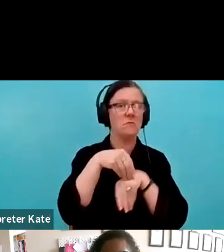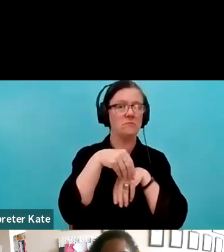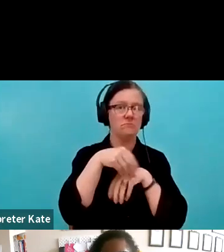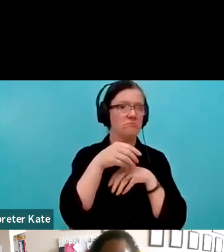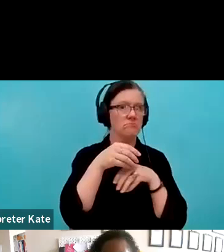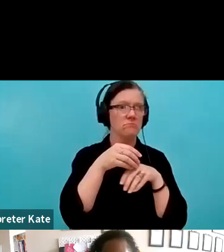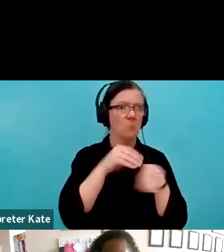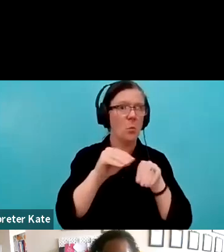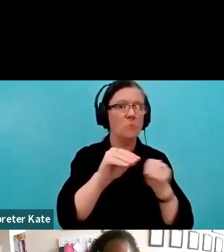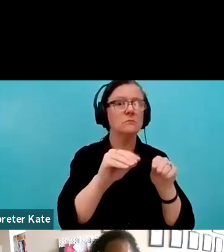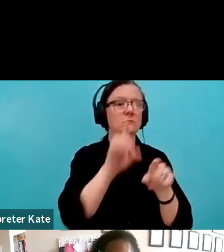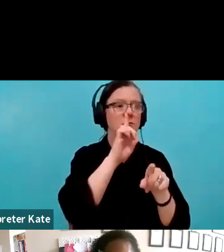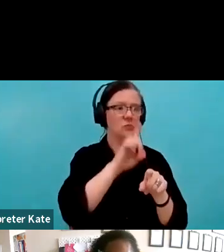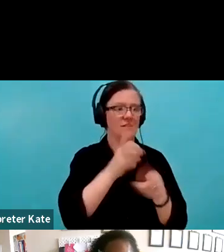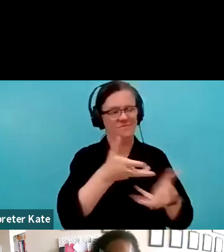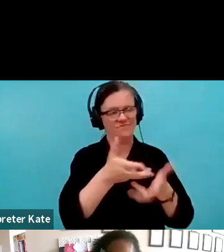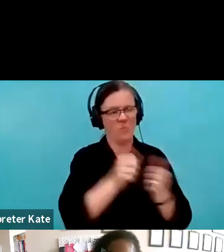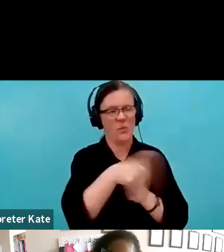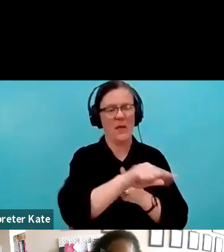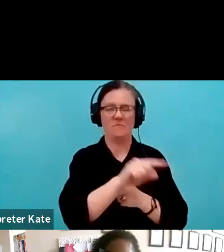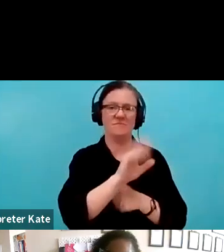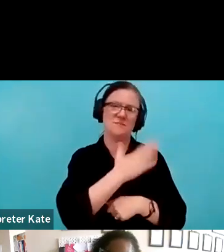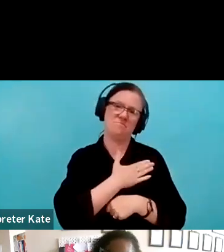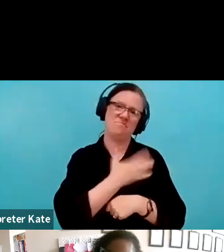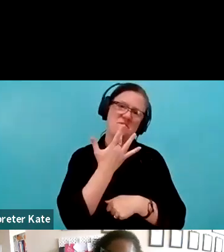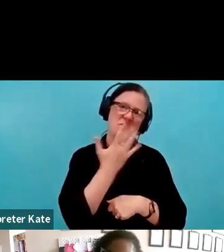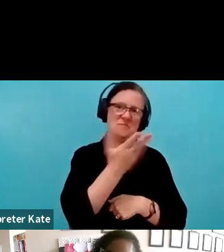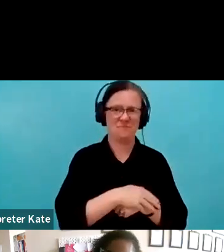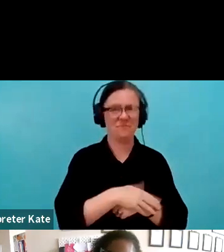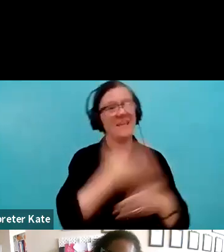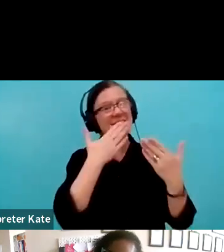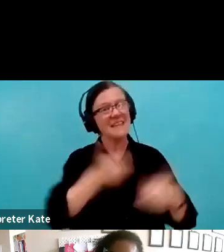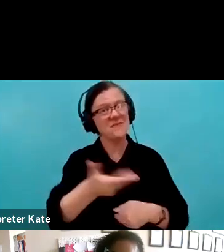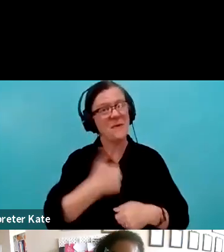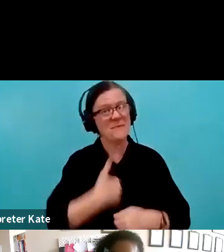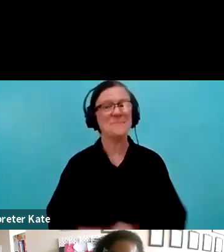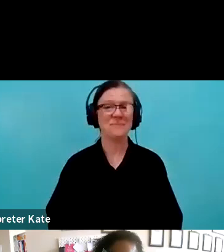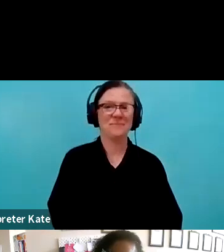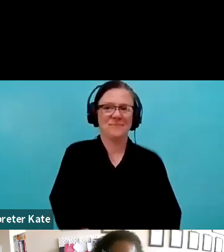having conversations with them is probably my favorite thing. So yeah, thanks for having me.